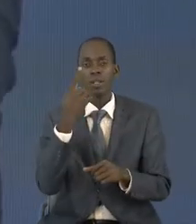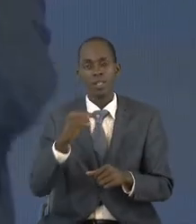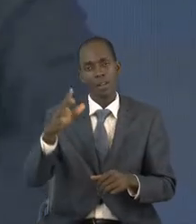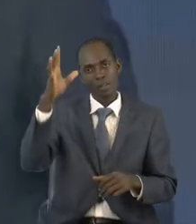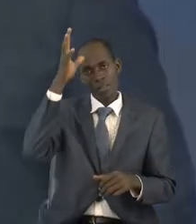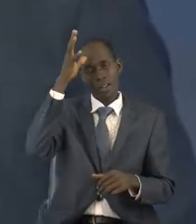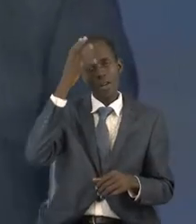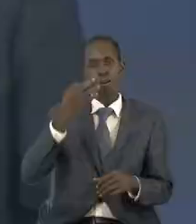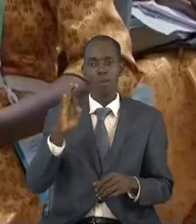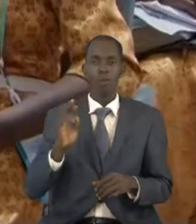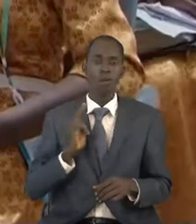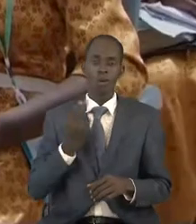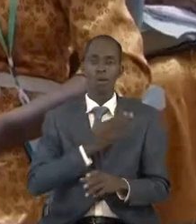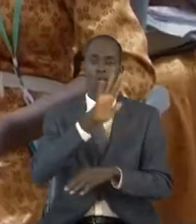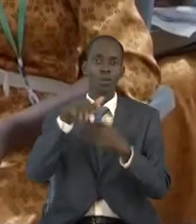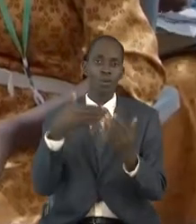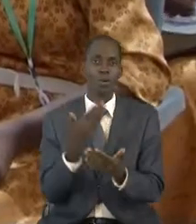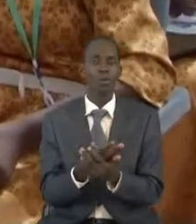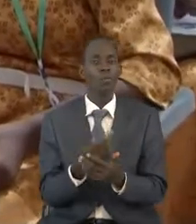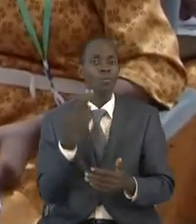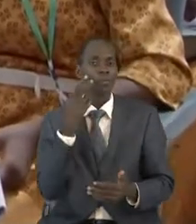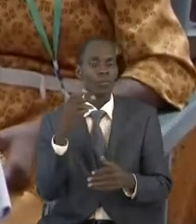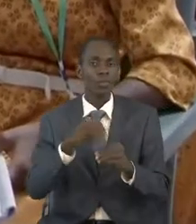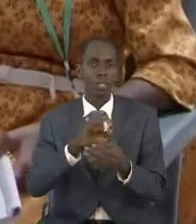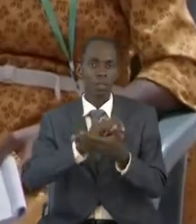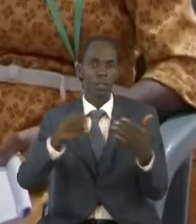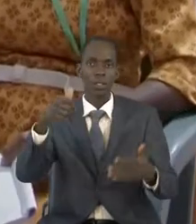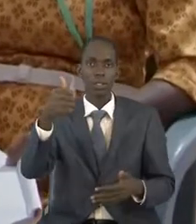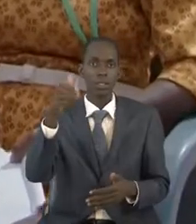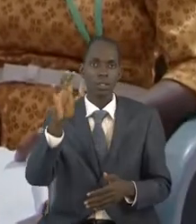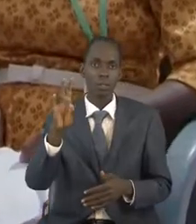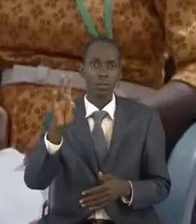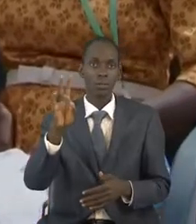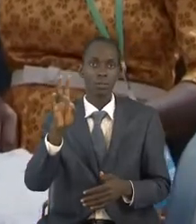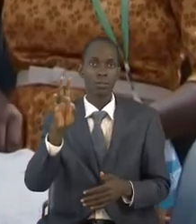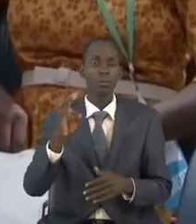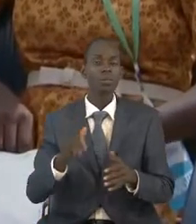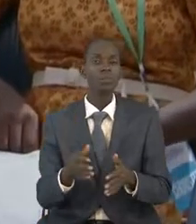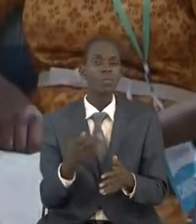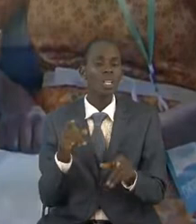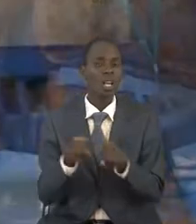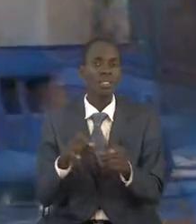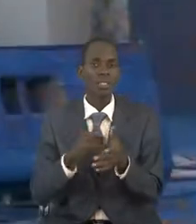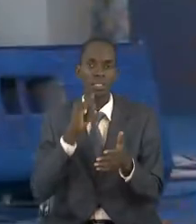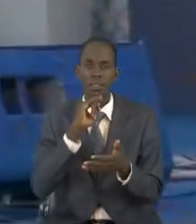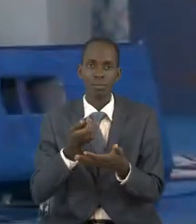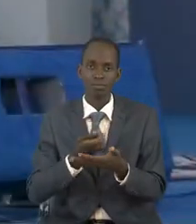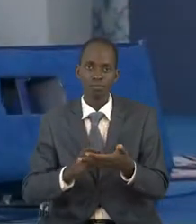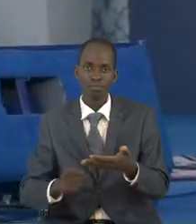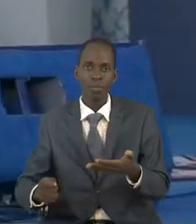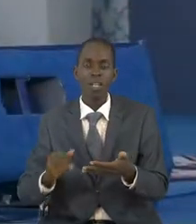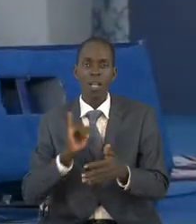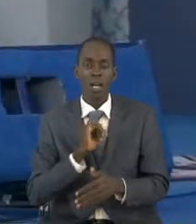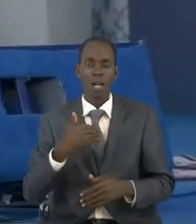look at verse 17. It says in verse 17, as it is written, I have made thee a